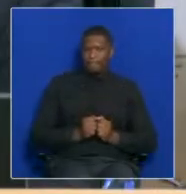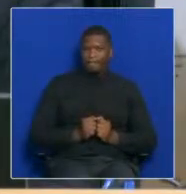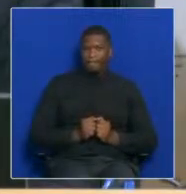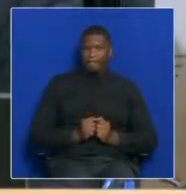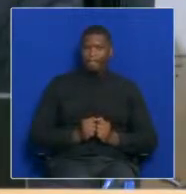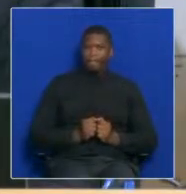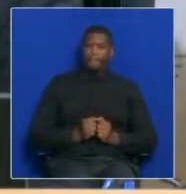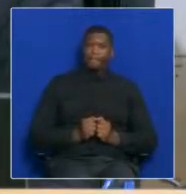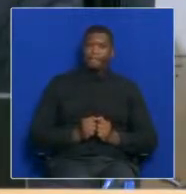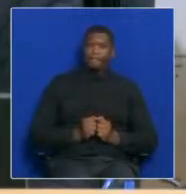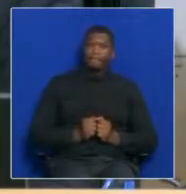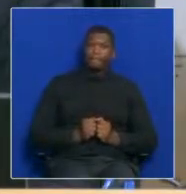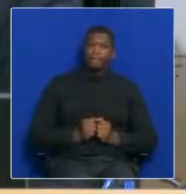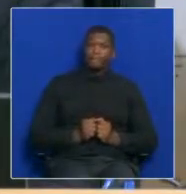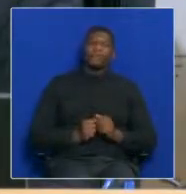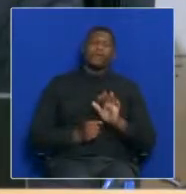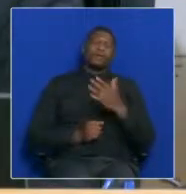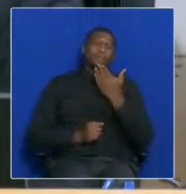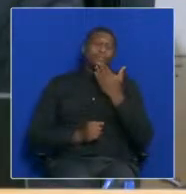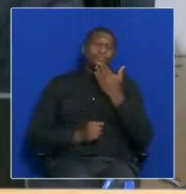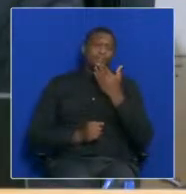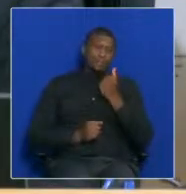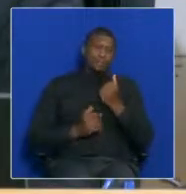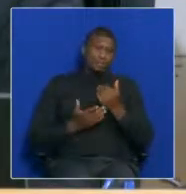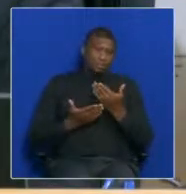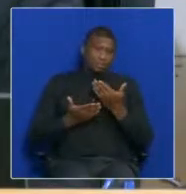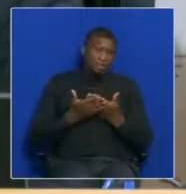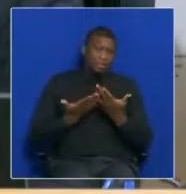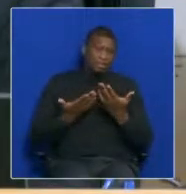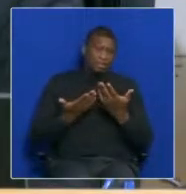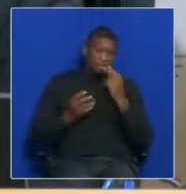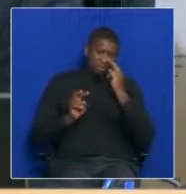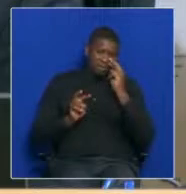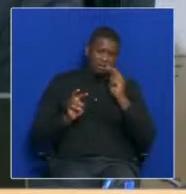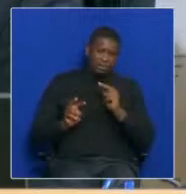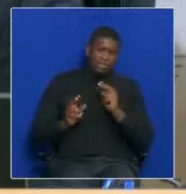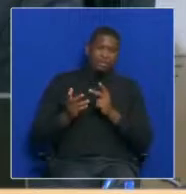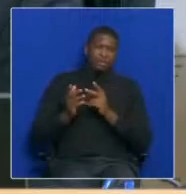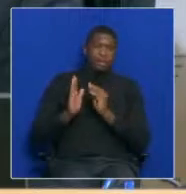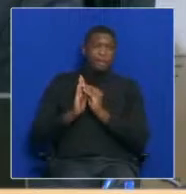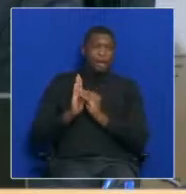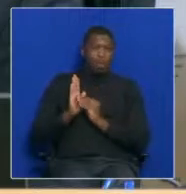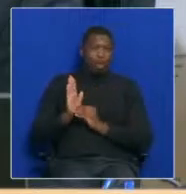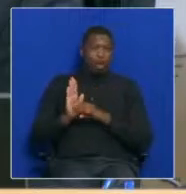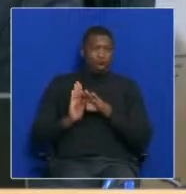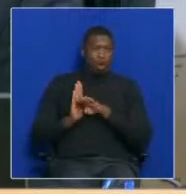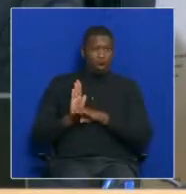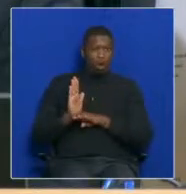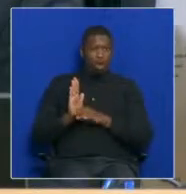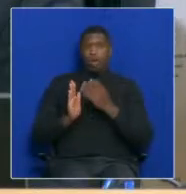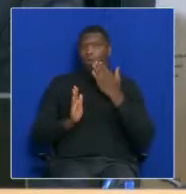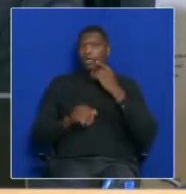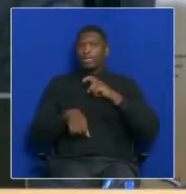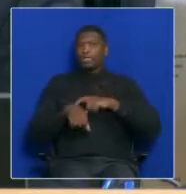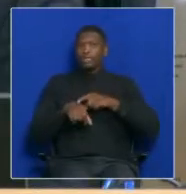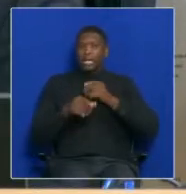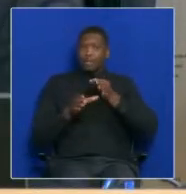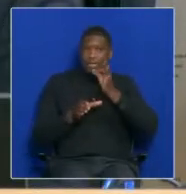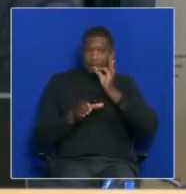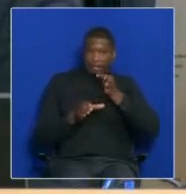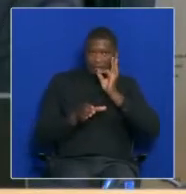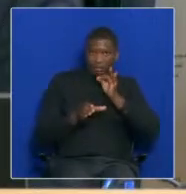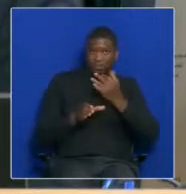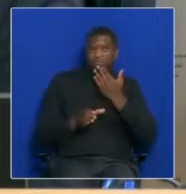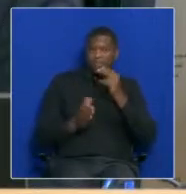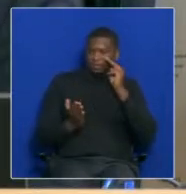Can you please look at the manual during the T adjournment and see if